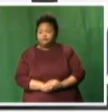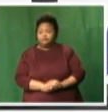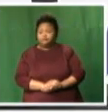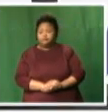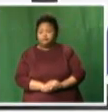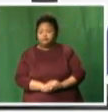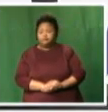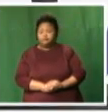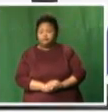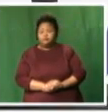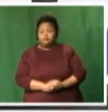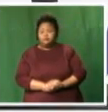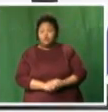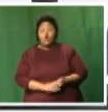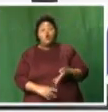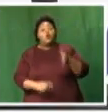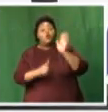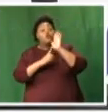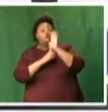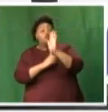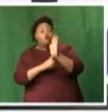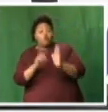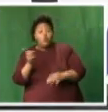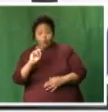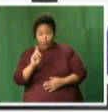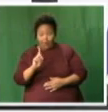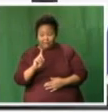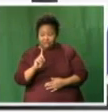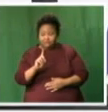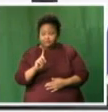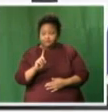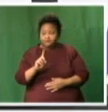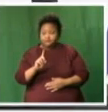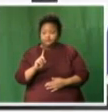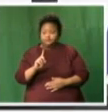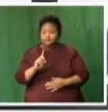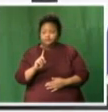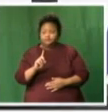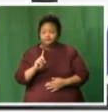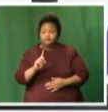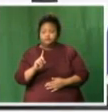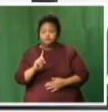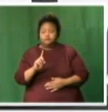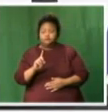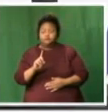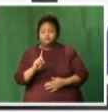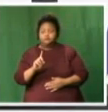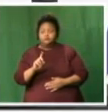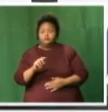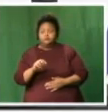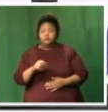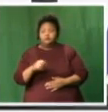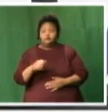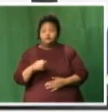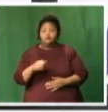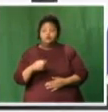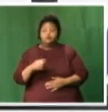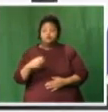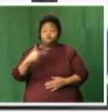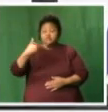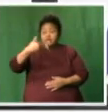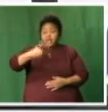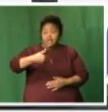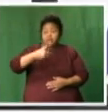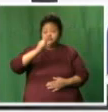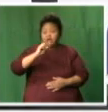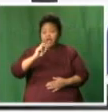indicates a stabilizing prevalence, it still represents a substantial HIV disease burden,